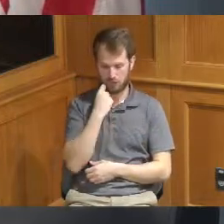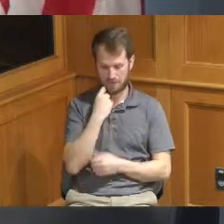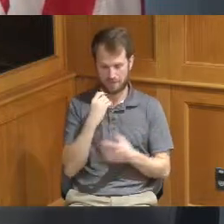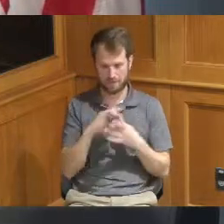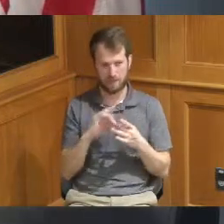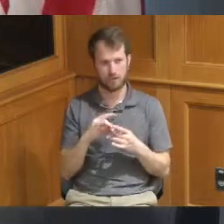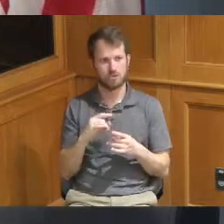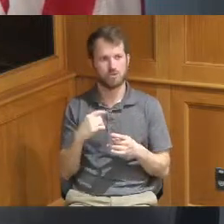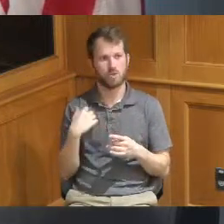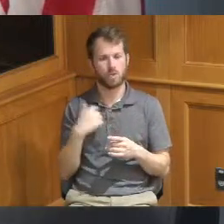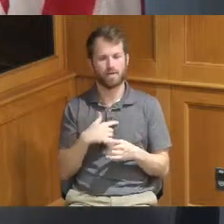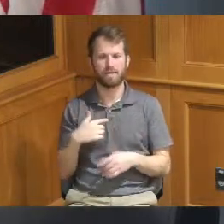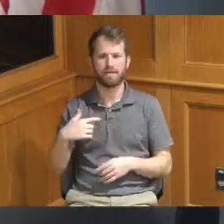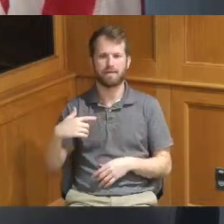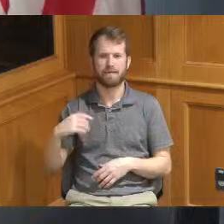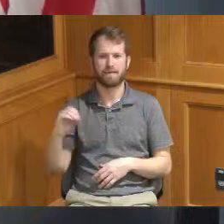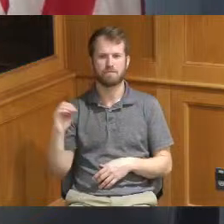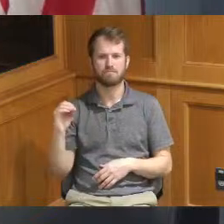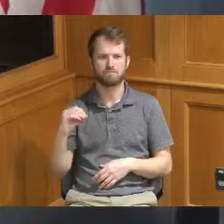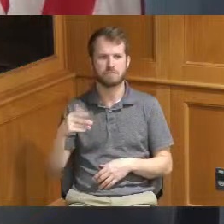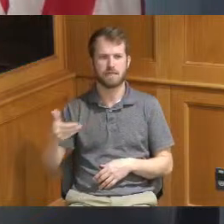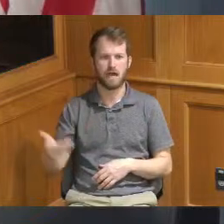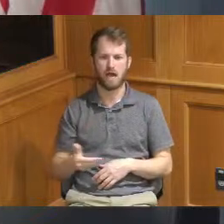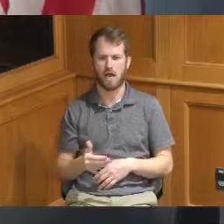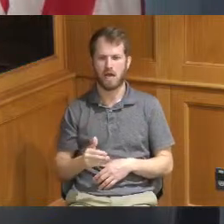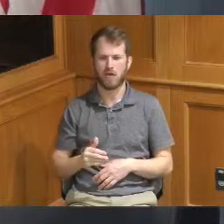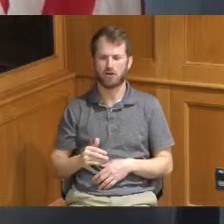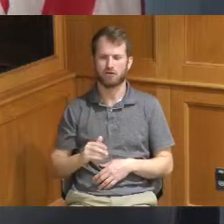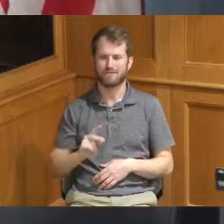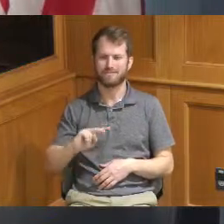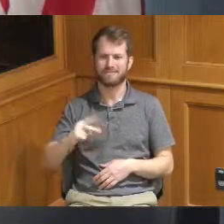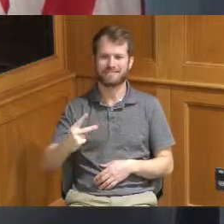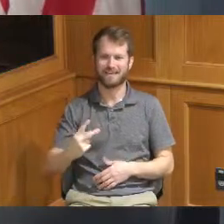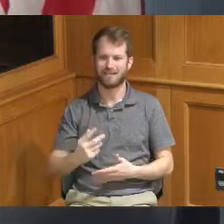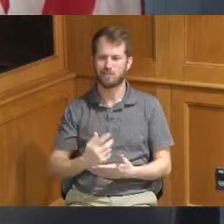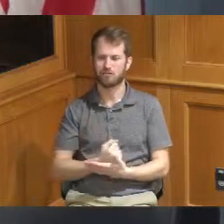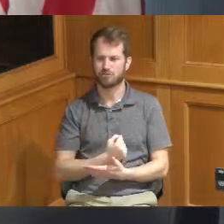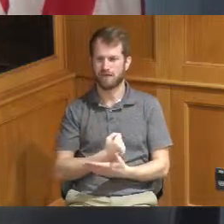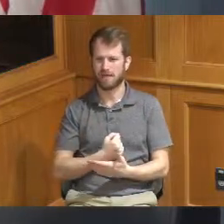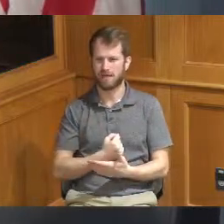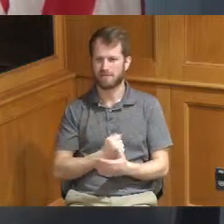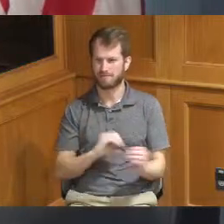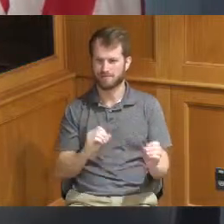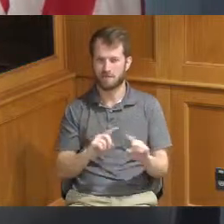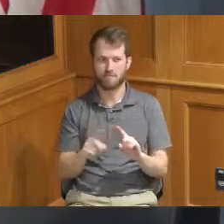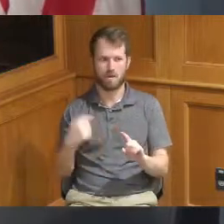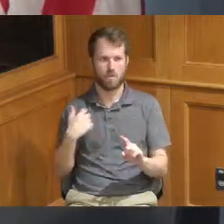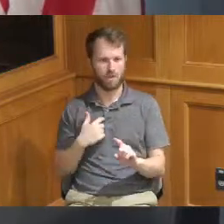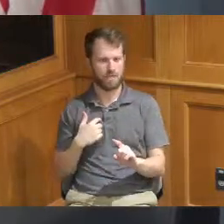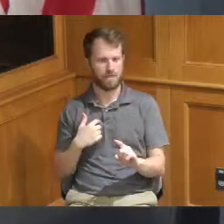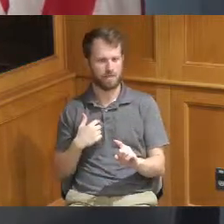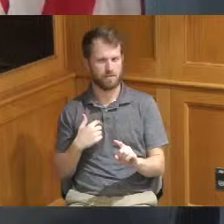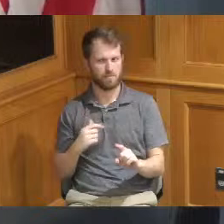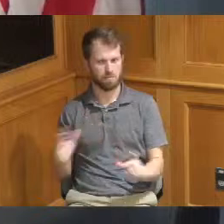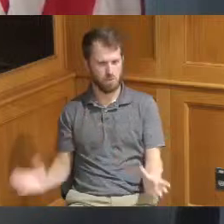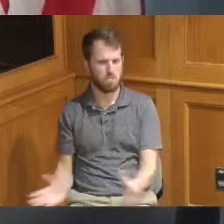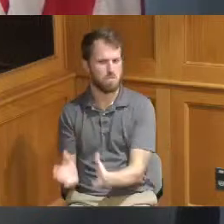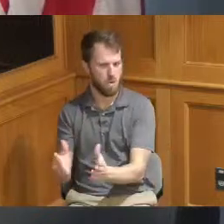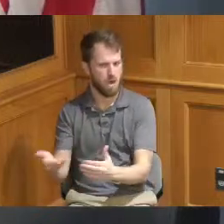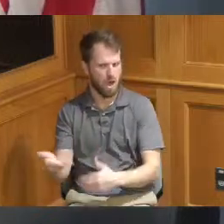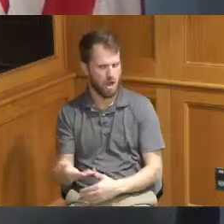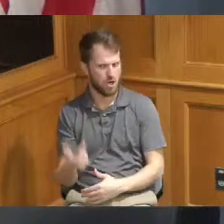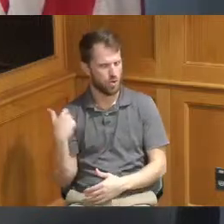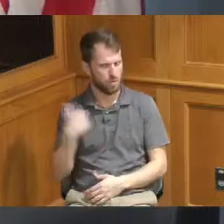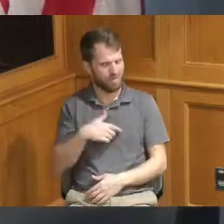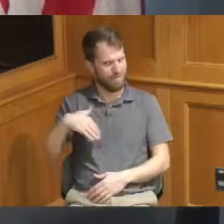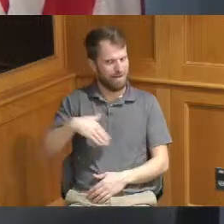that we haven't hired any second chance folks, but we are promoting hiring of second chance folks. Is this an